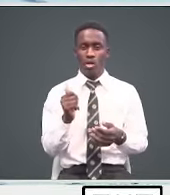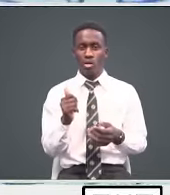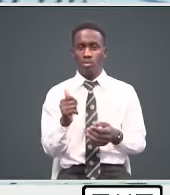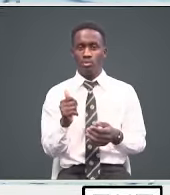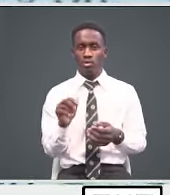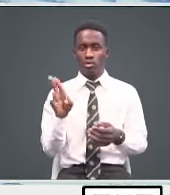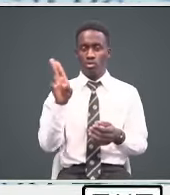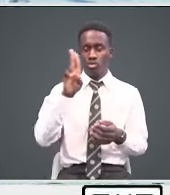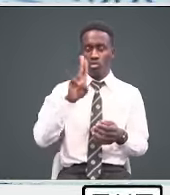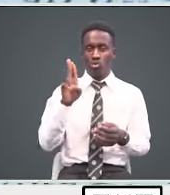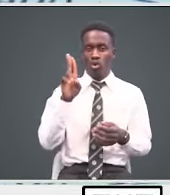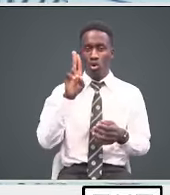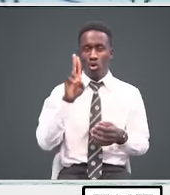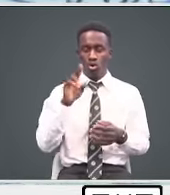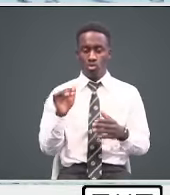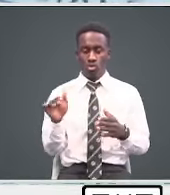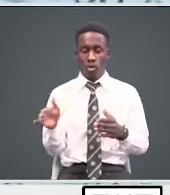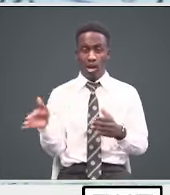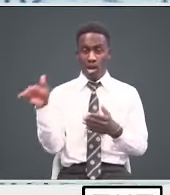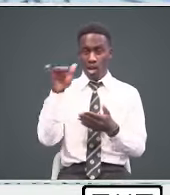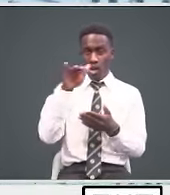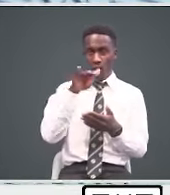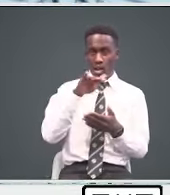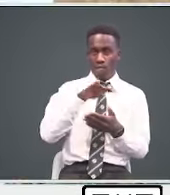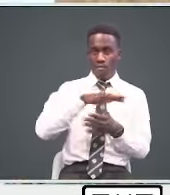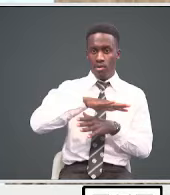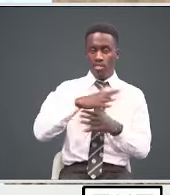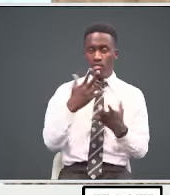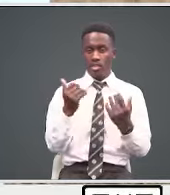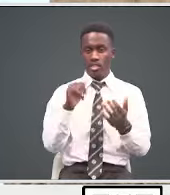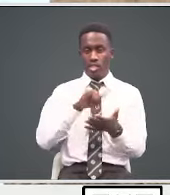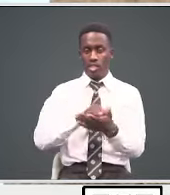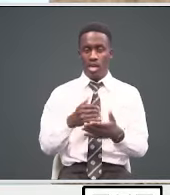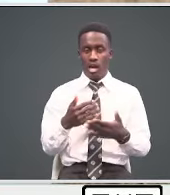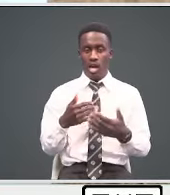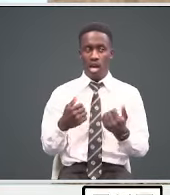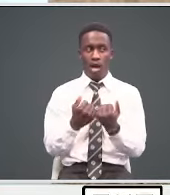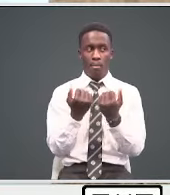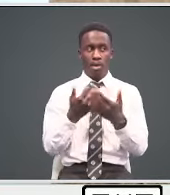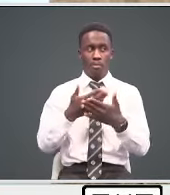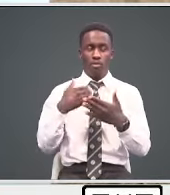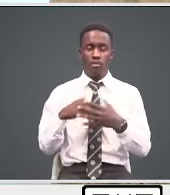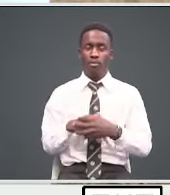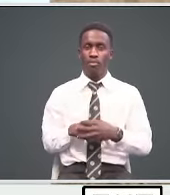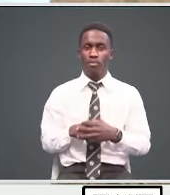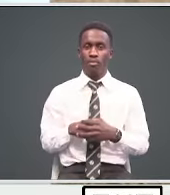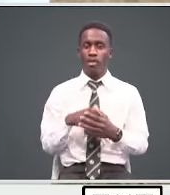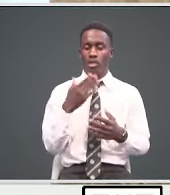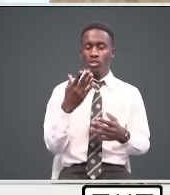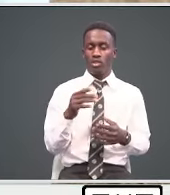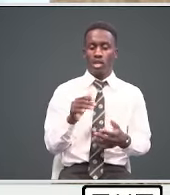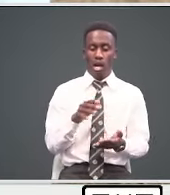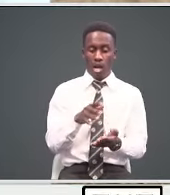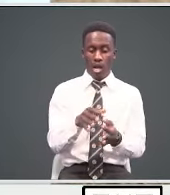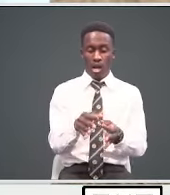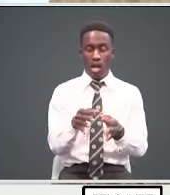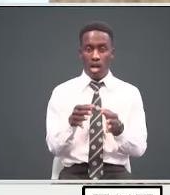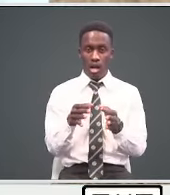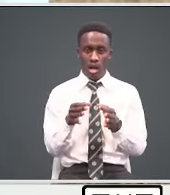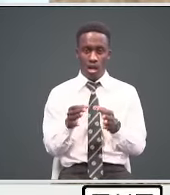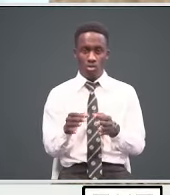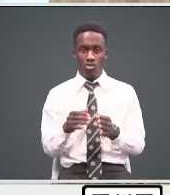for fraudulent activities by the former top management officials. So there were some account opening forms that were dubious,